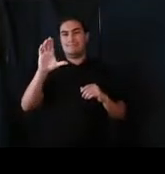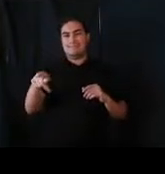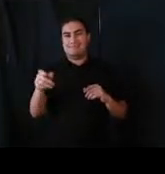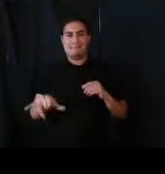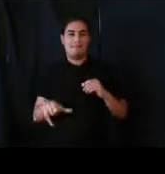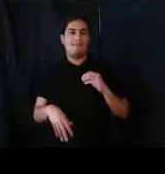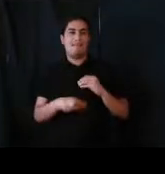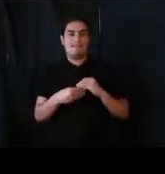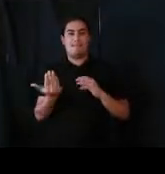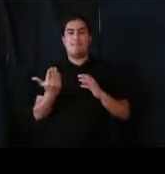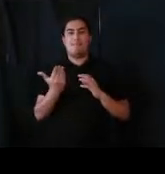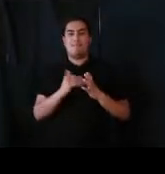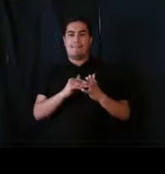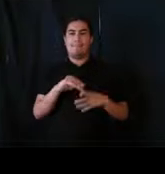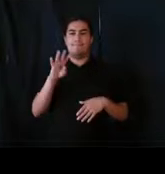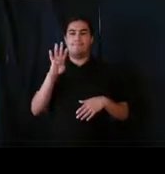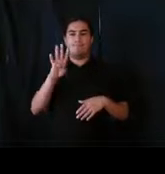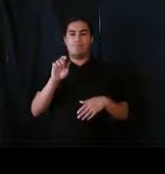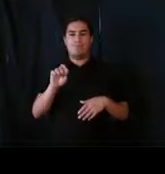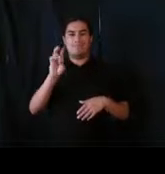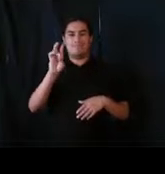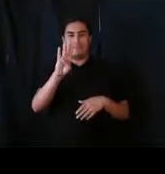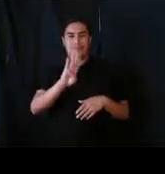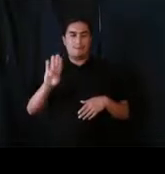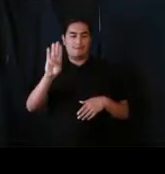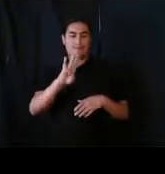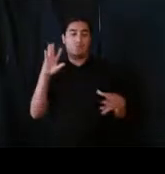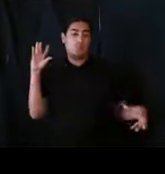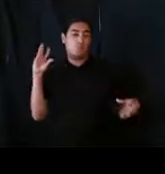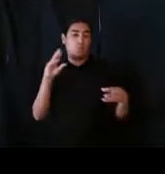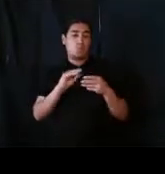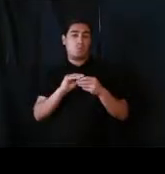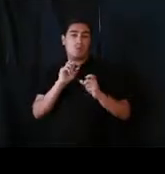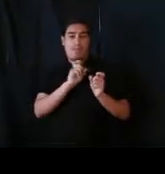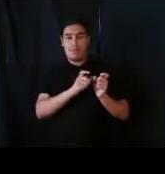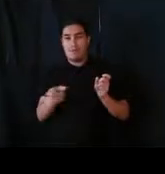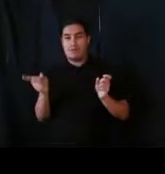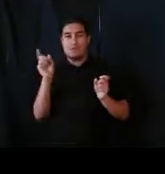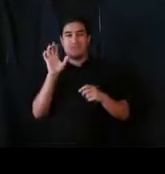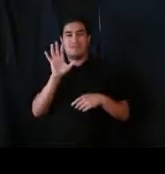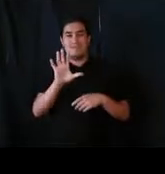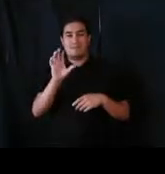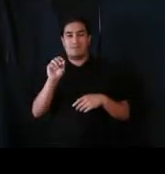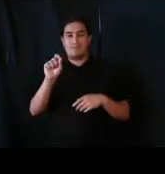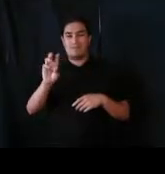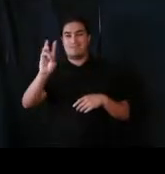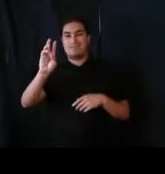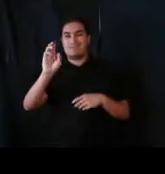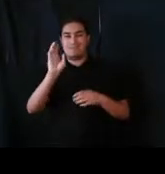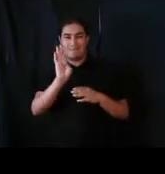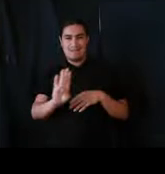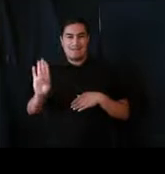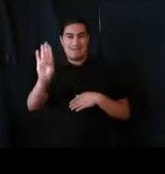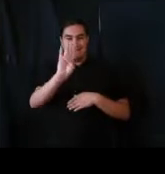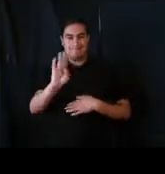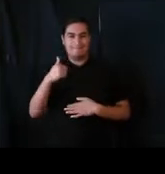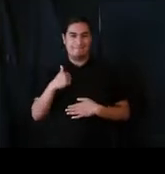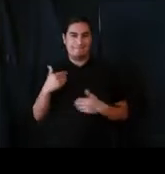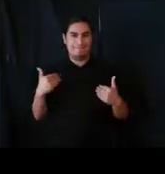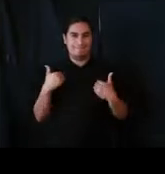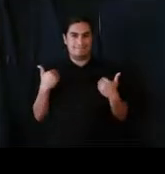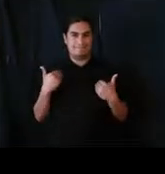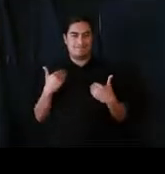seven billion total capacity for allocation this year fifteen point six billion i'm glad keister here i